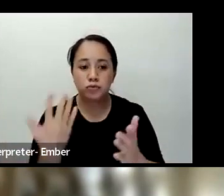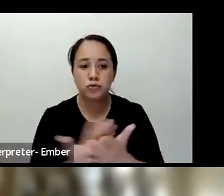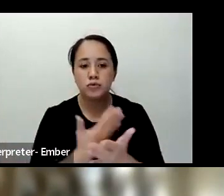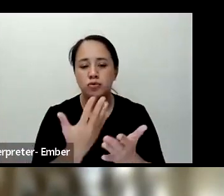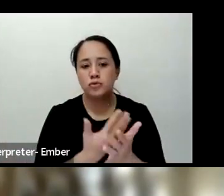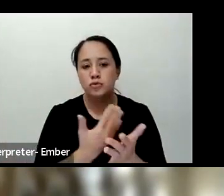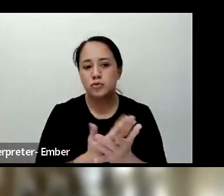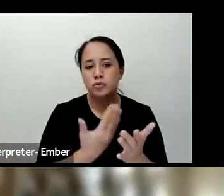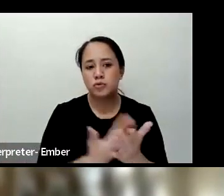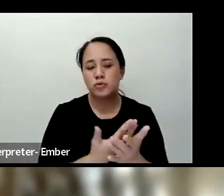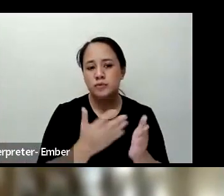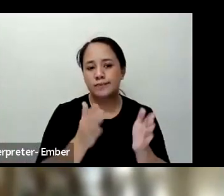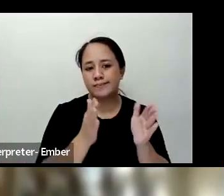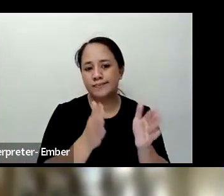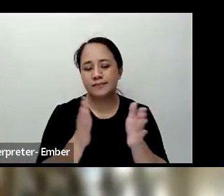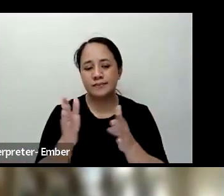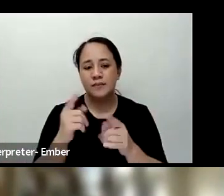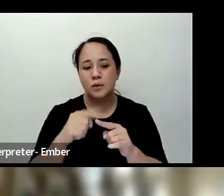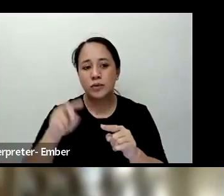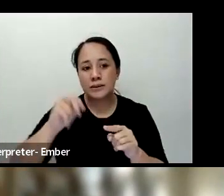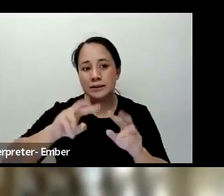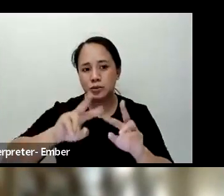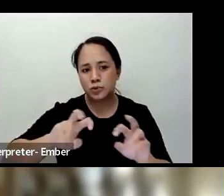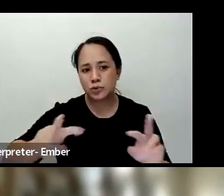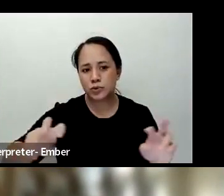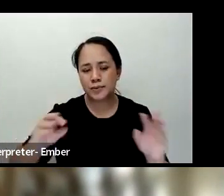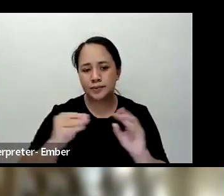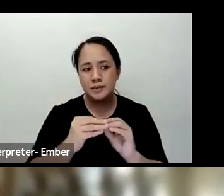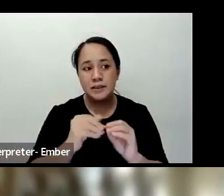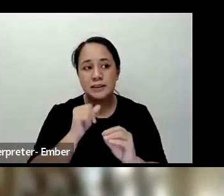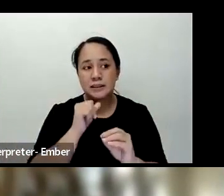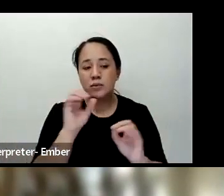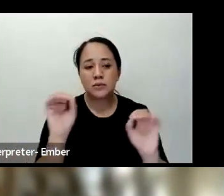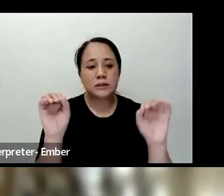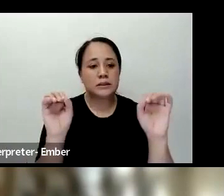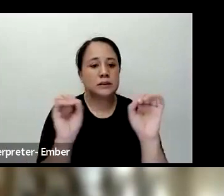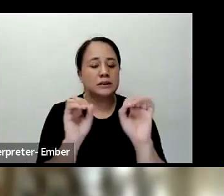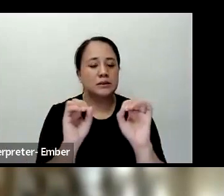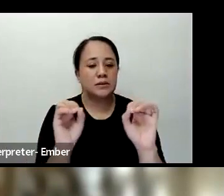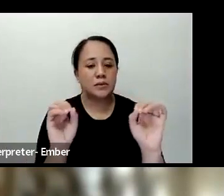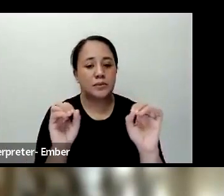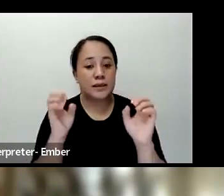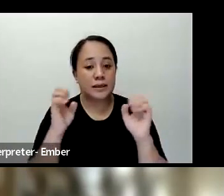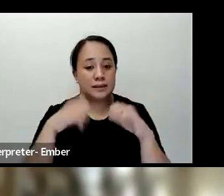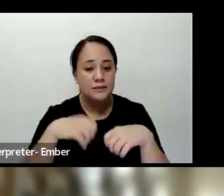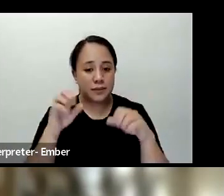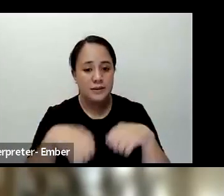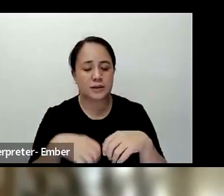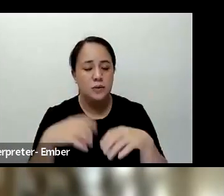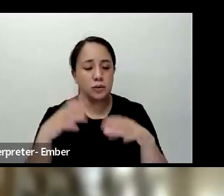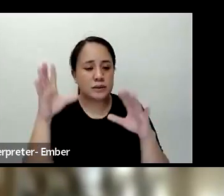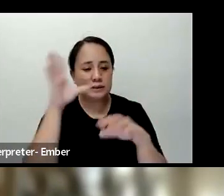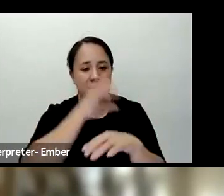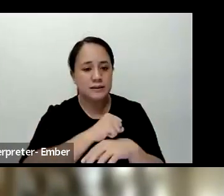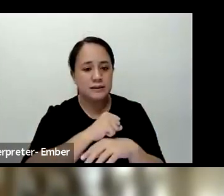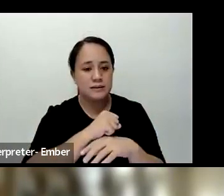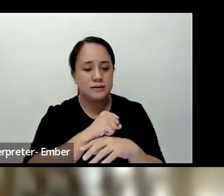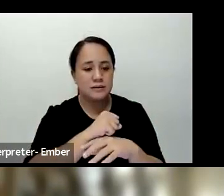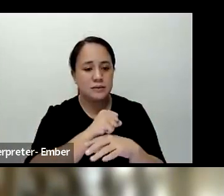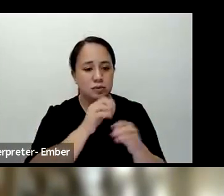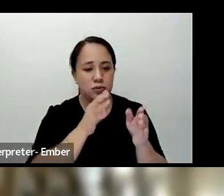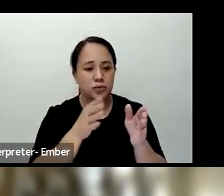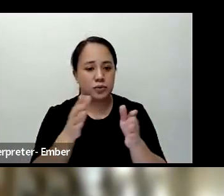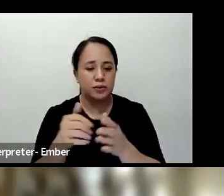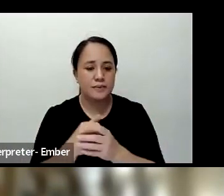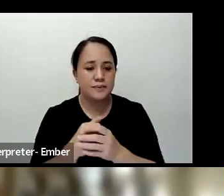coming, and we need to study further. What are the expected or projected patterns